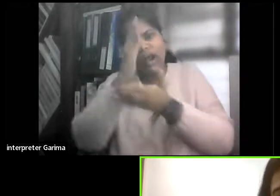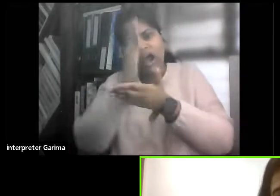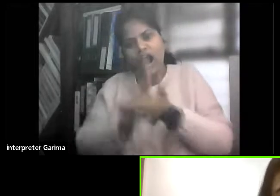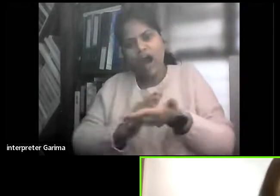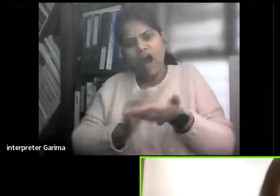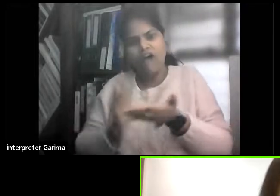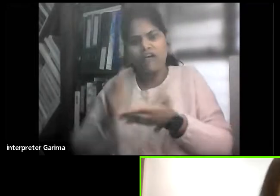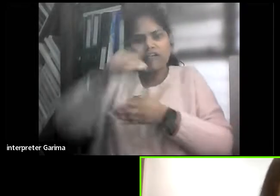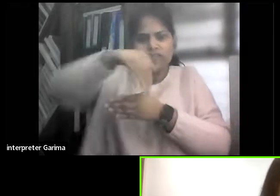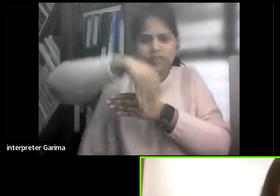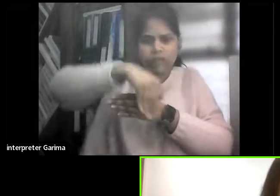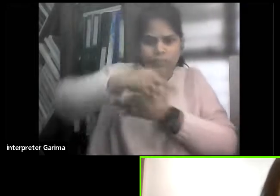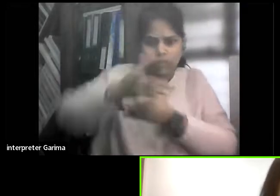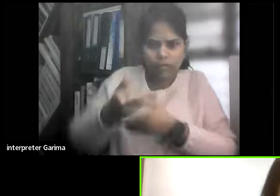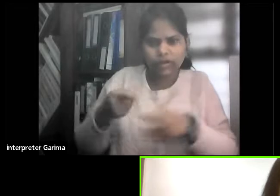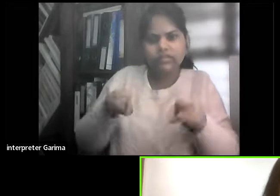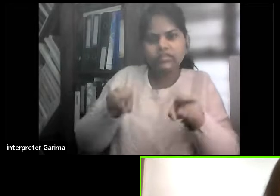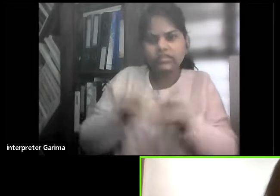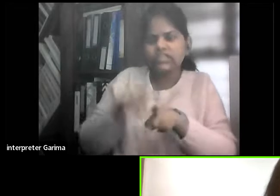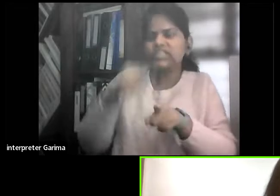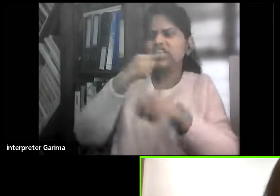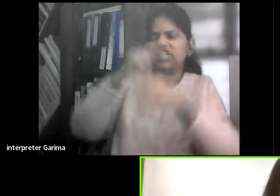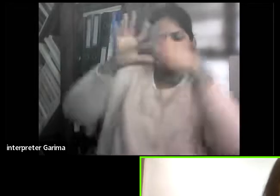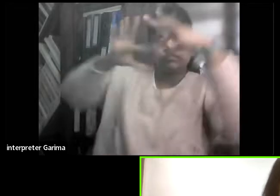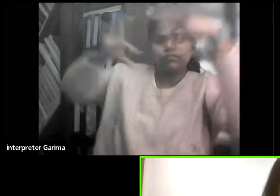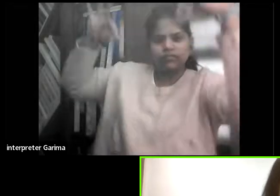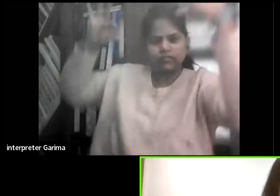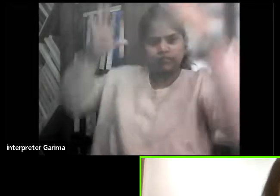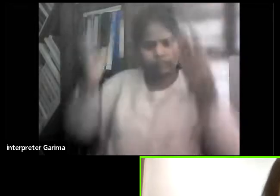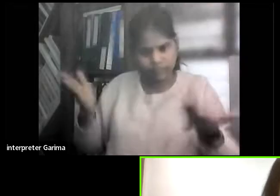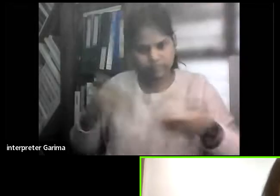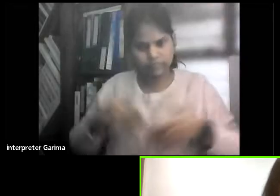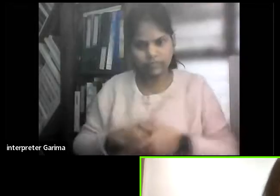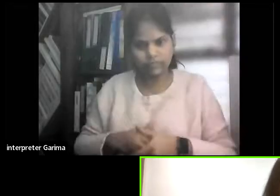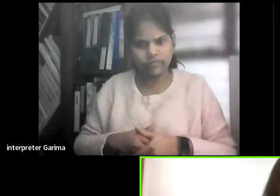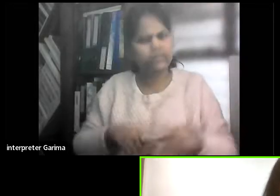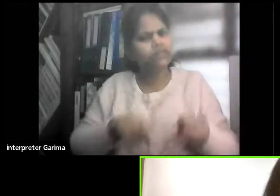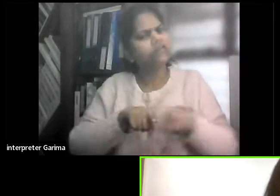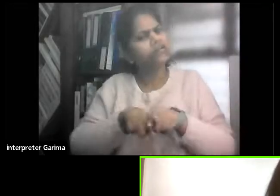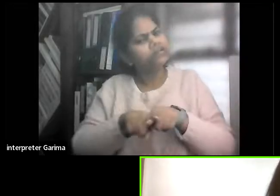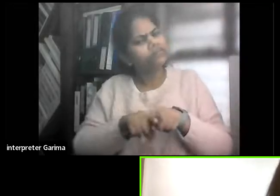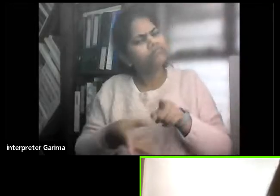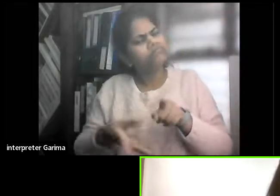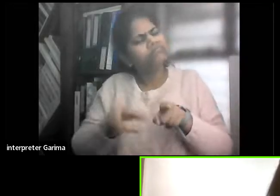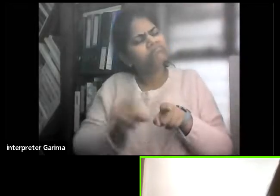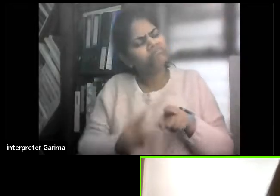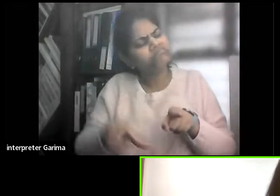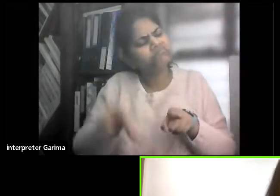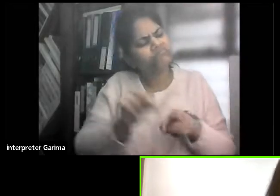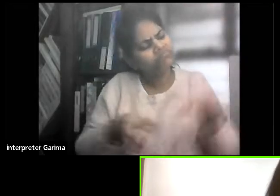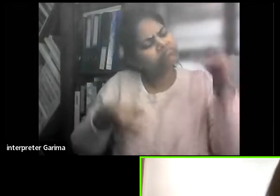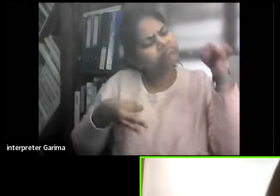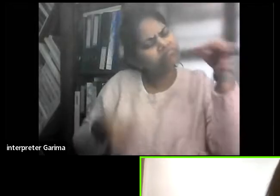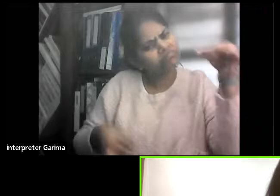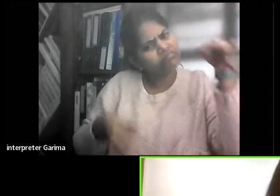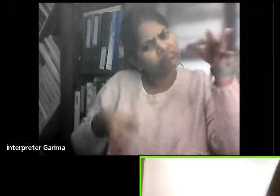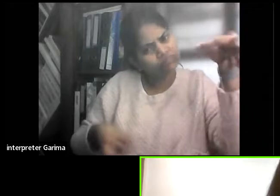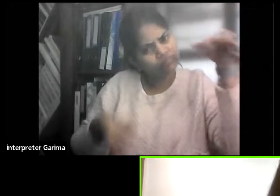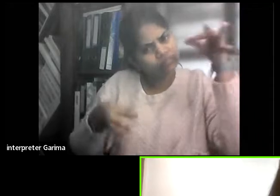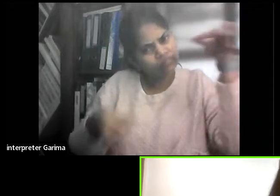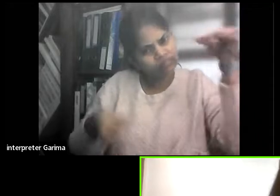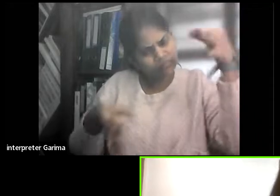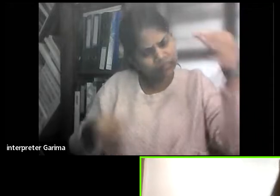moon. Unquote. Consequently, what happens through these repeated performances and incremental influence of print